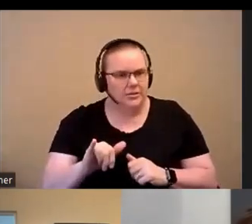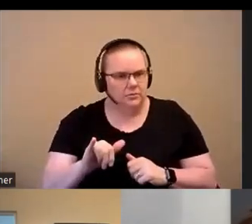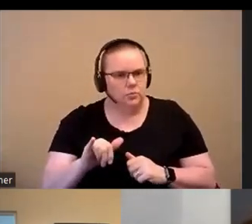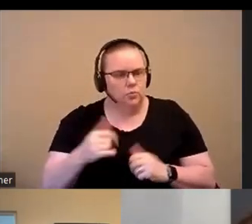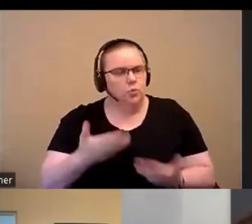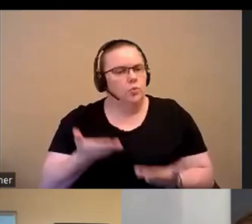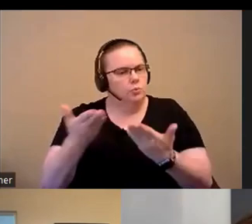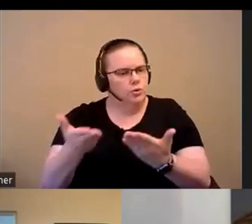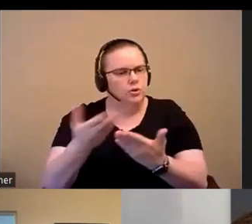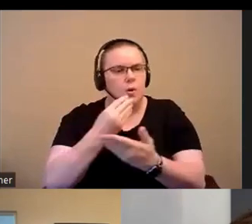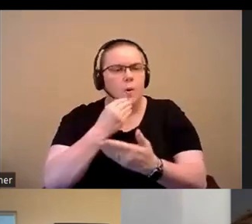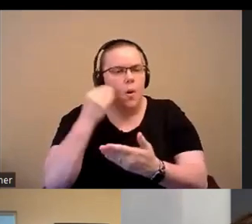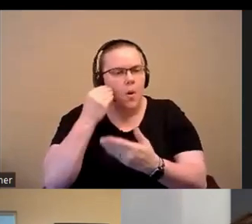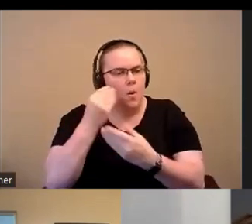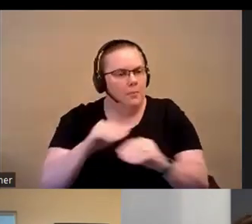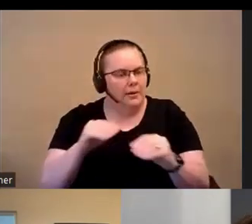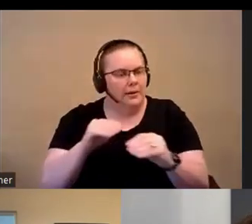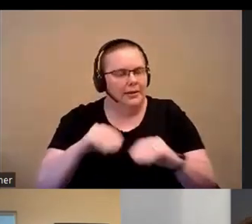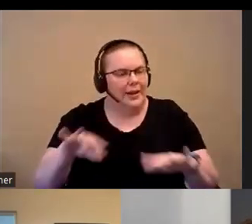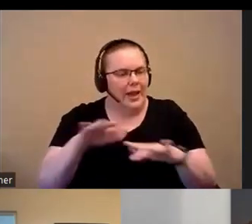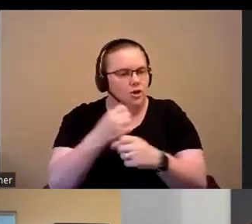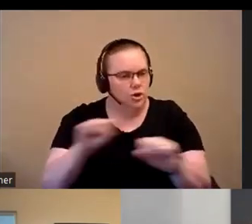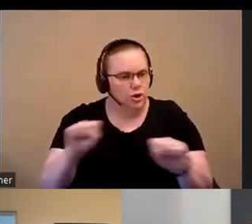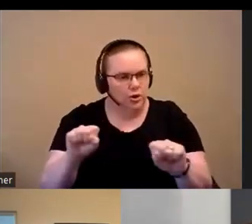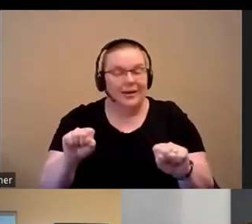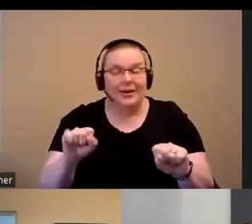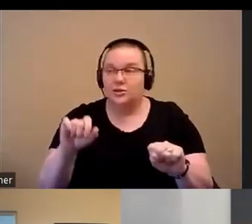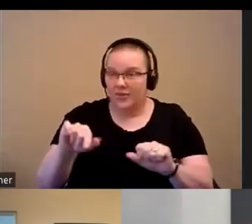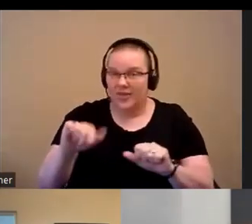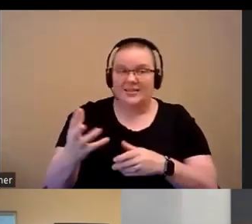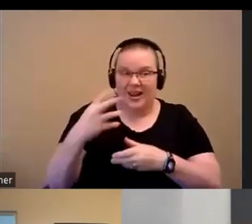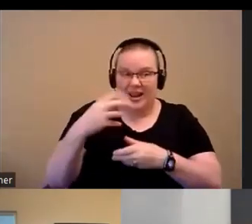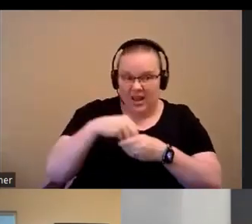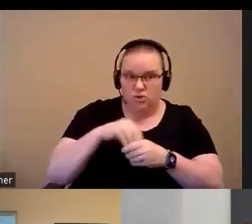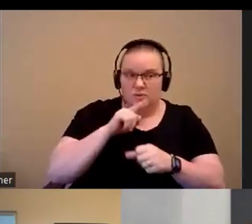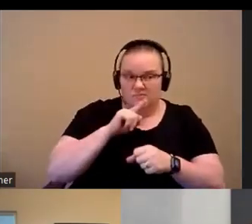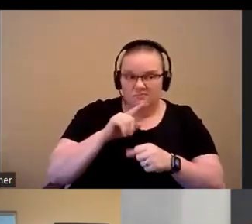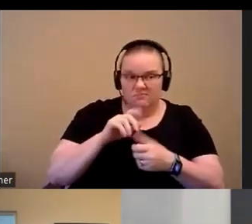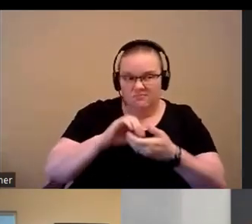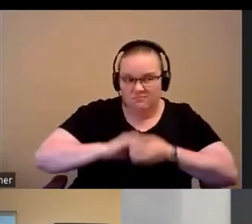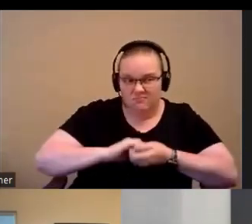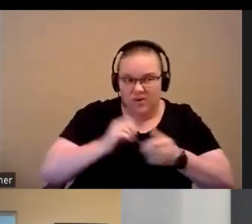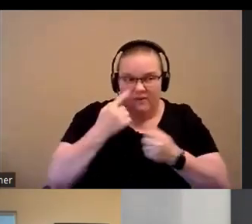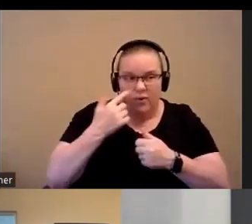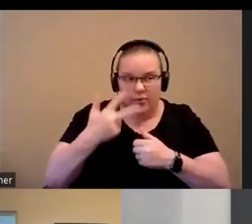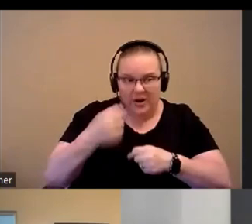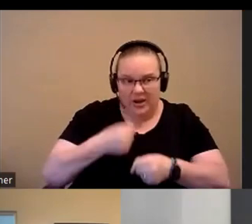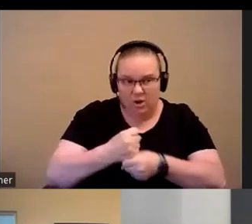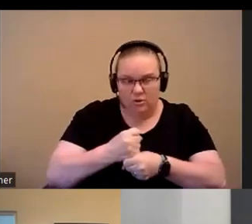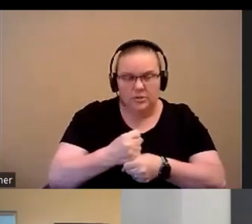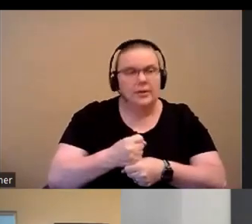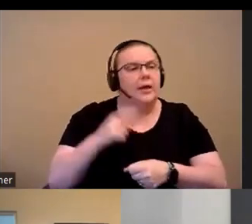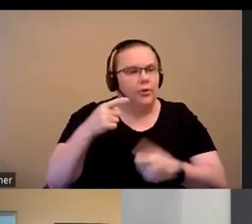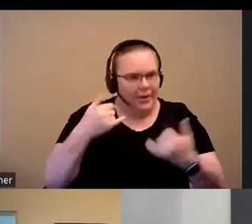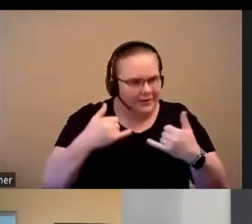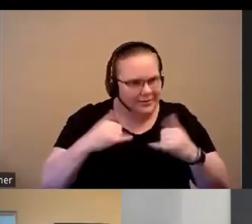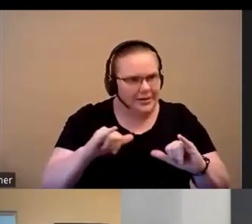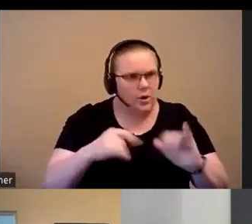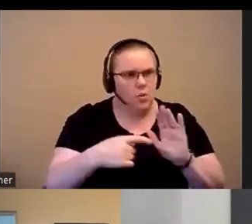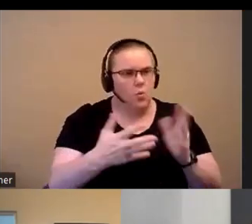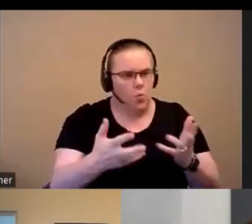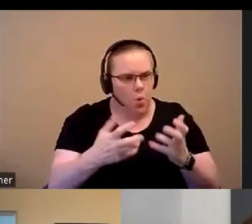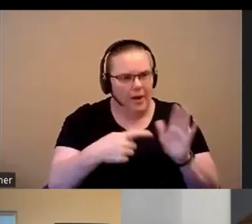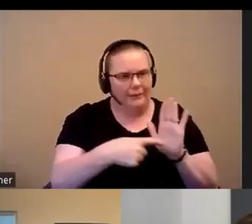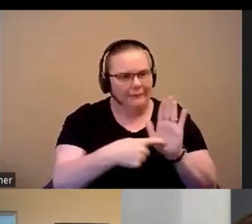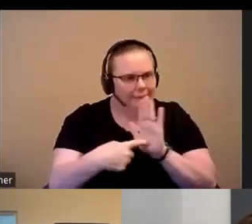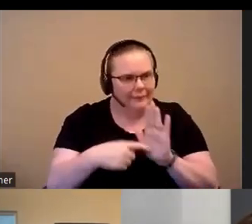oh, okay, this is an engagement over the next 3 years. And that generally works. They're still going to want an itinerary, but then because